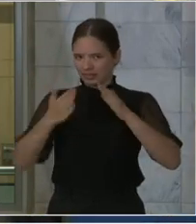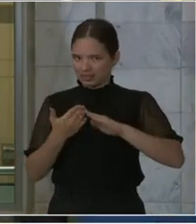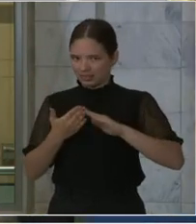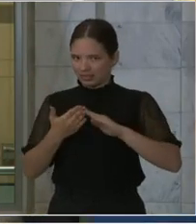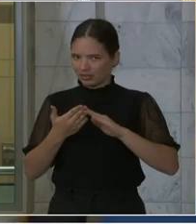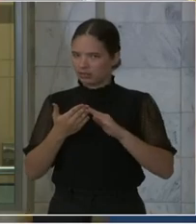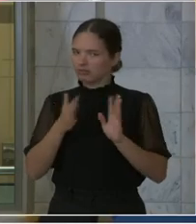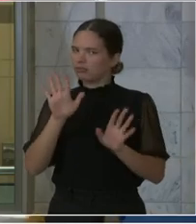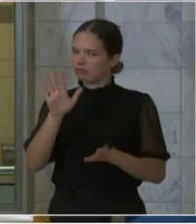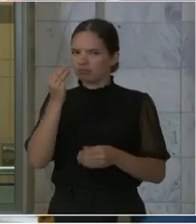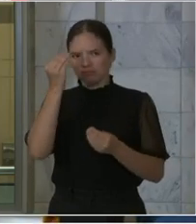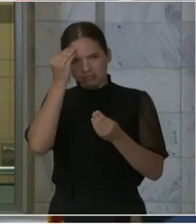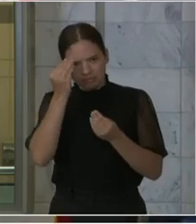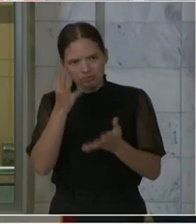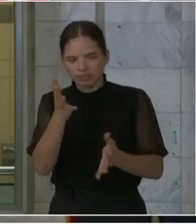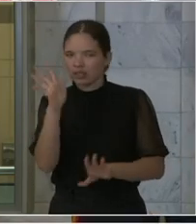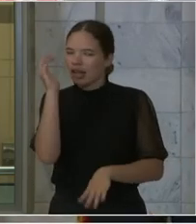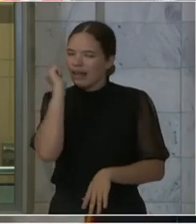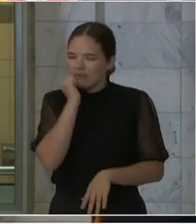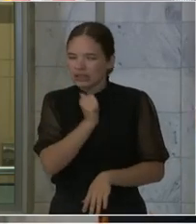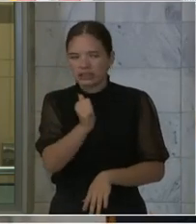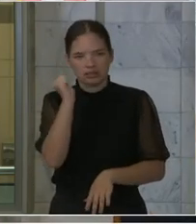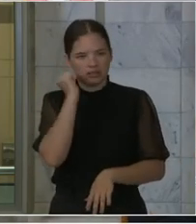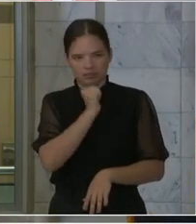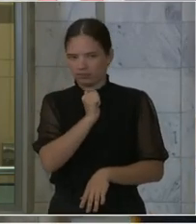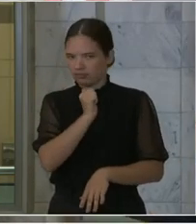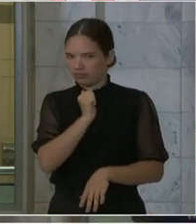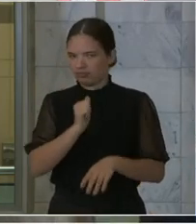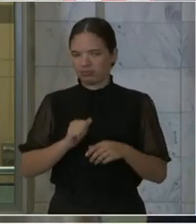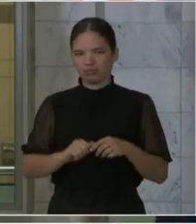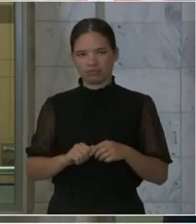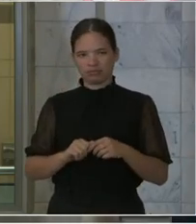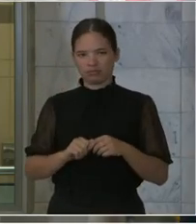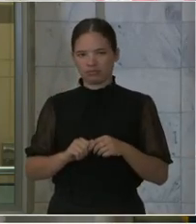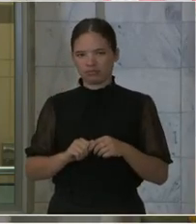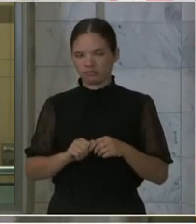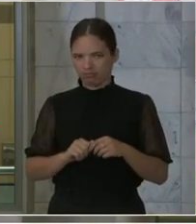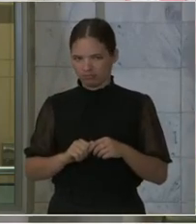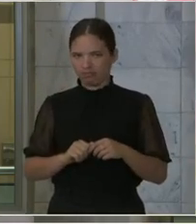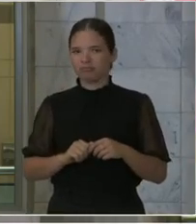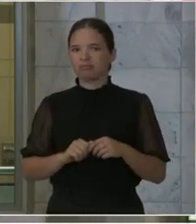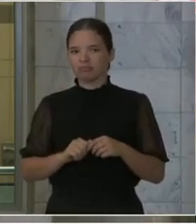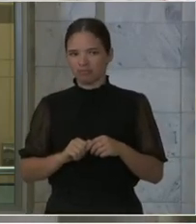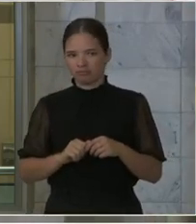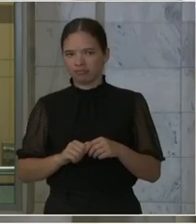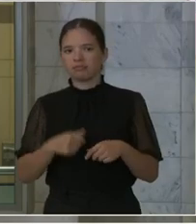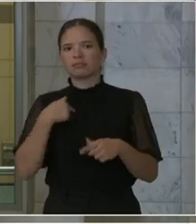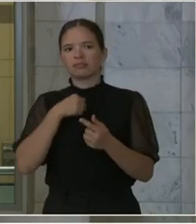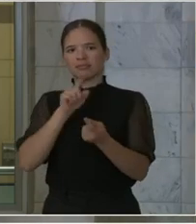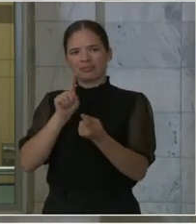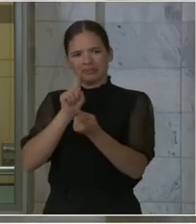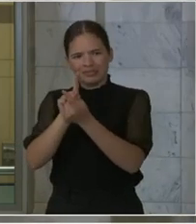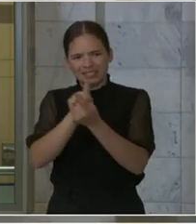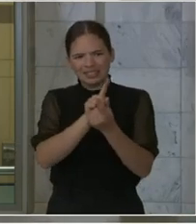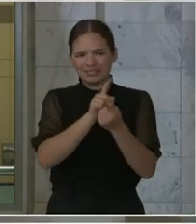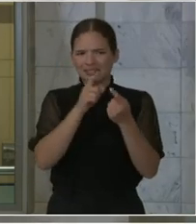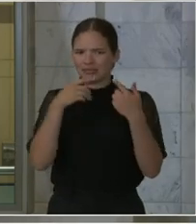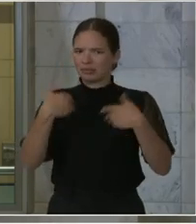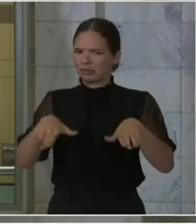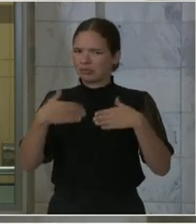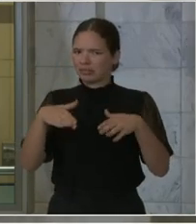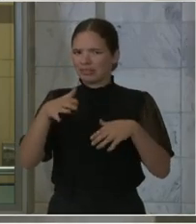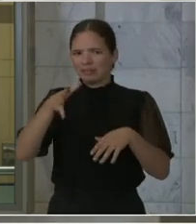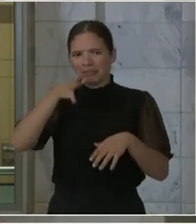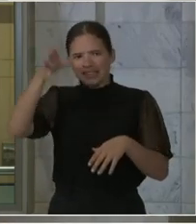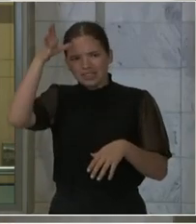out, and I must say that I have encountered a lot of happy parents in the last couple of weeks.